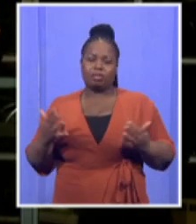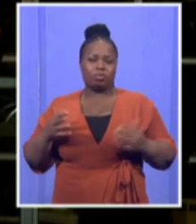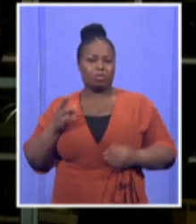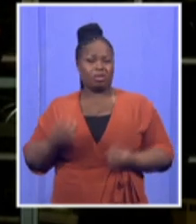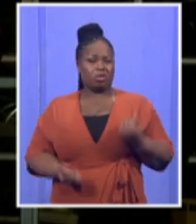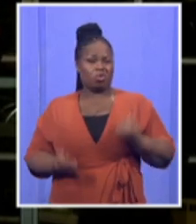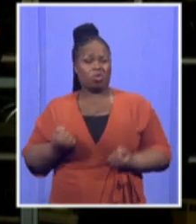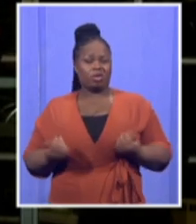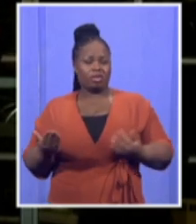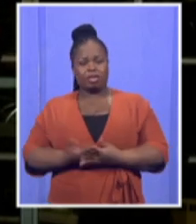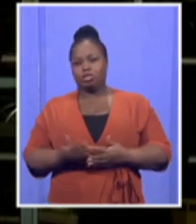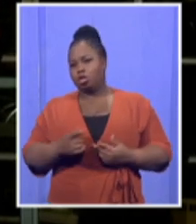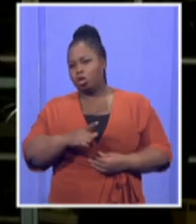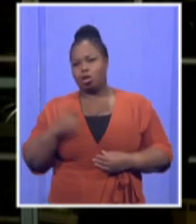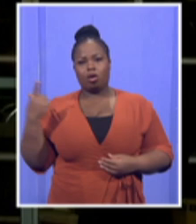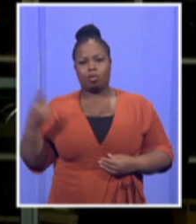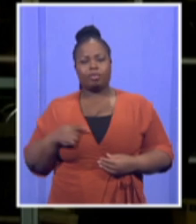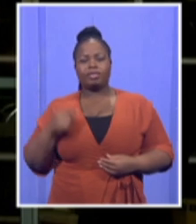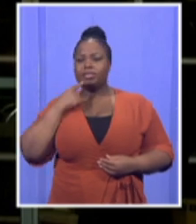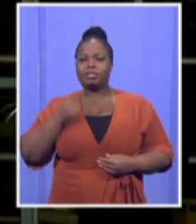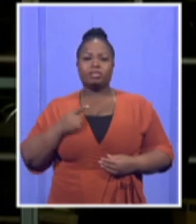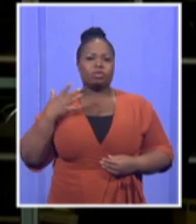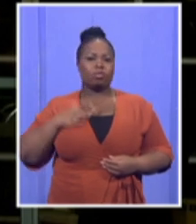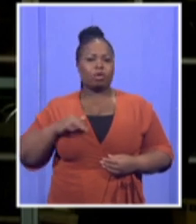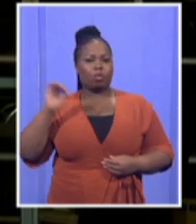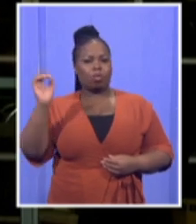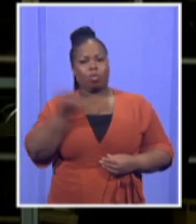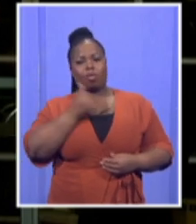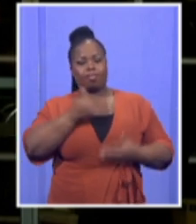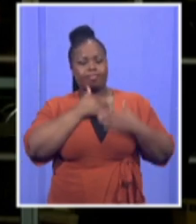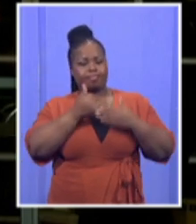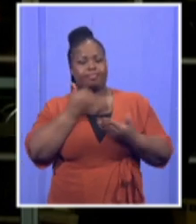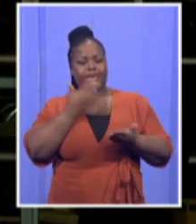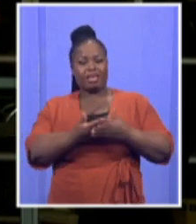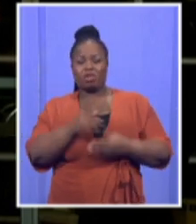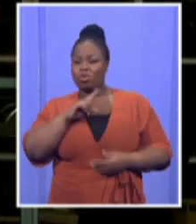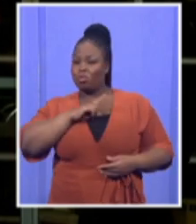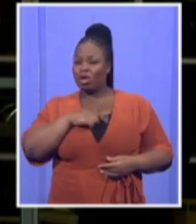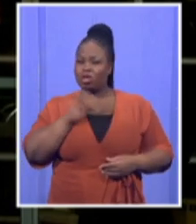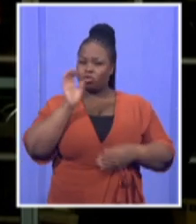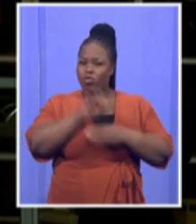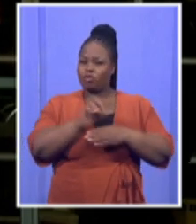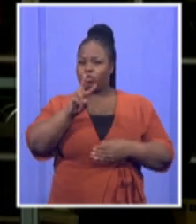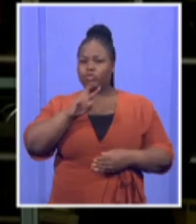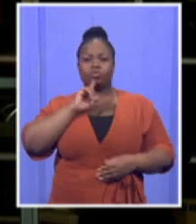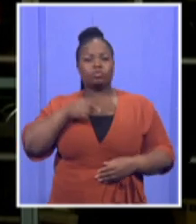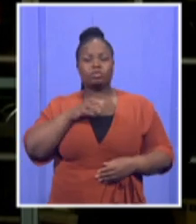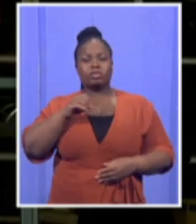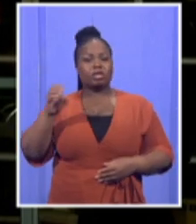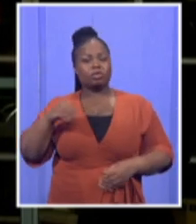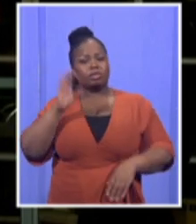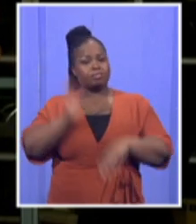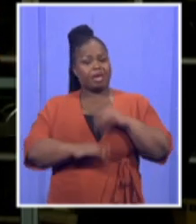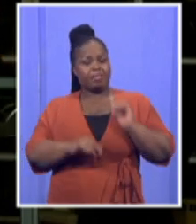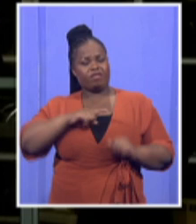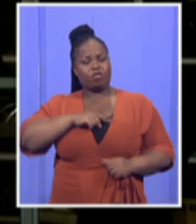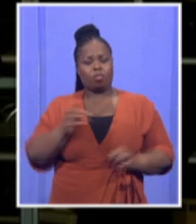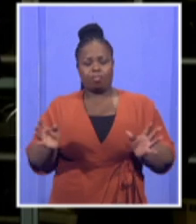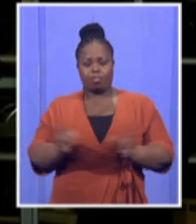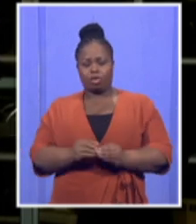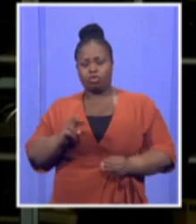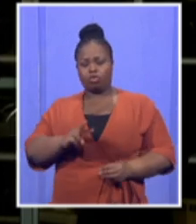case, and they want all hands on deck. If we're looking at it, it's over 2,000 charges with results of that